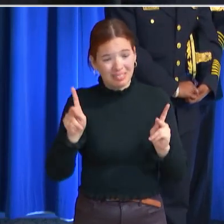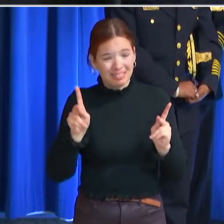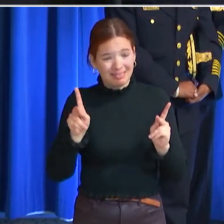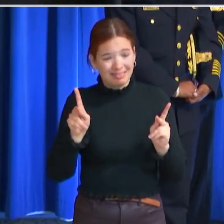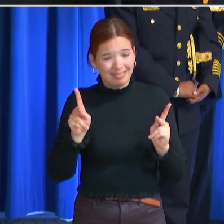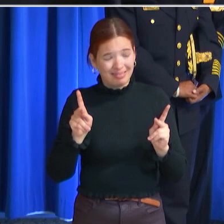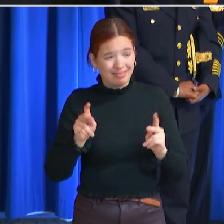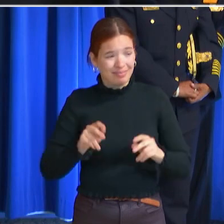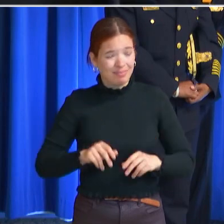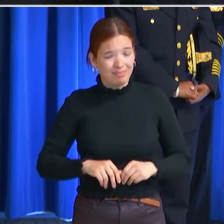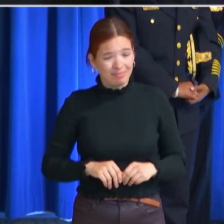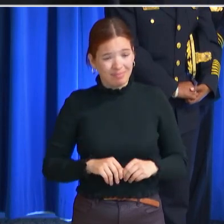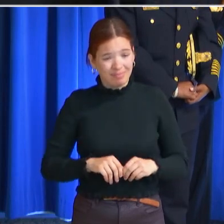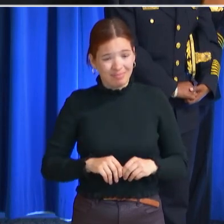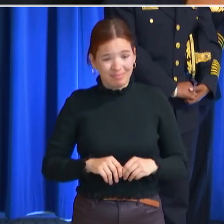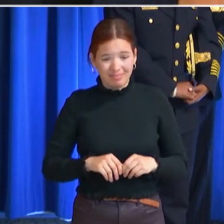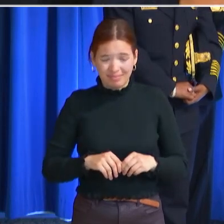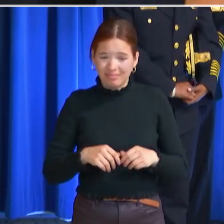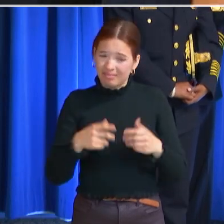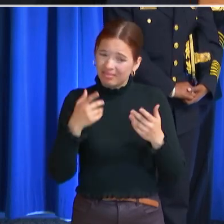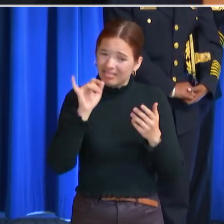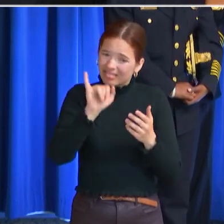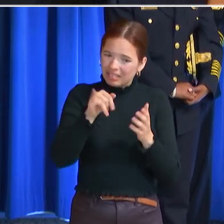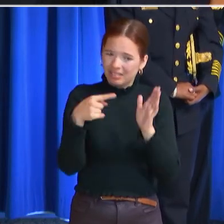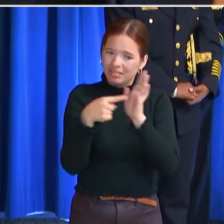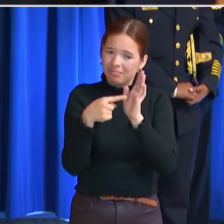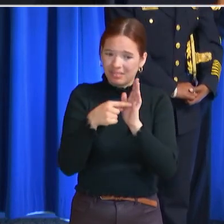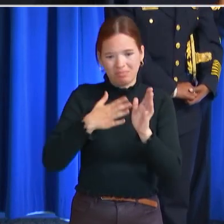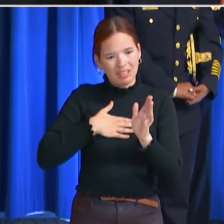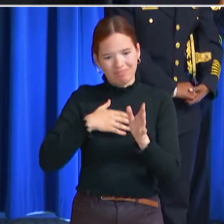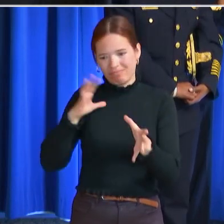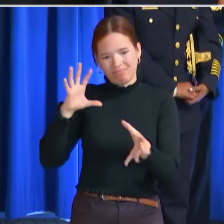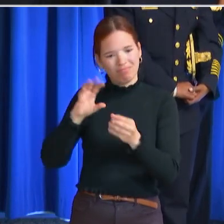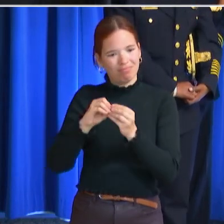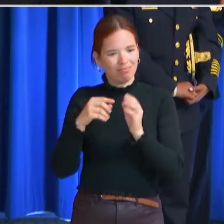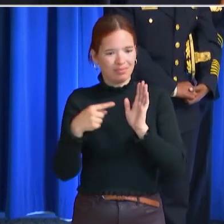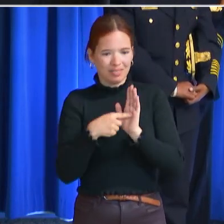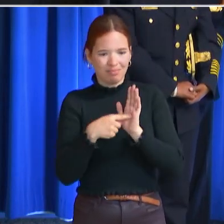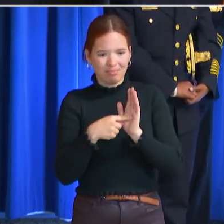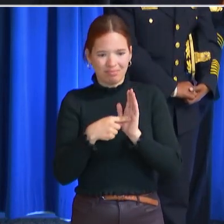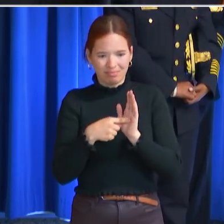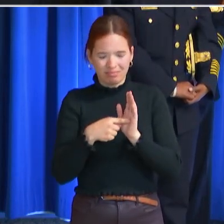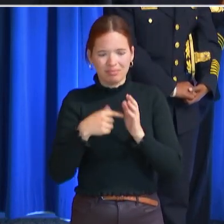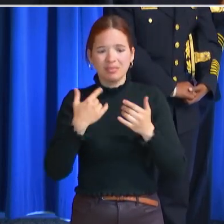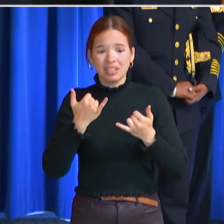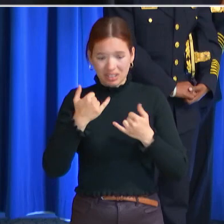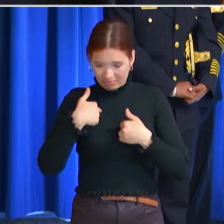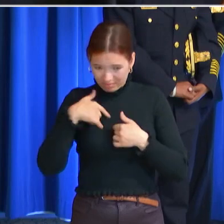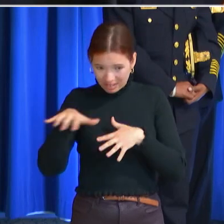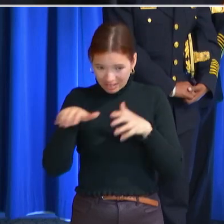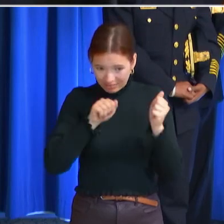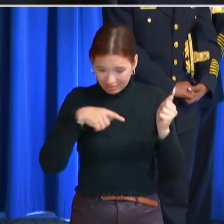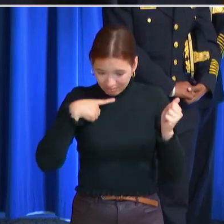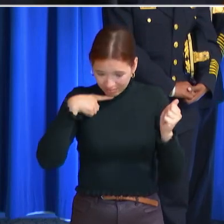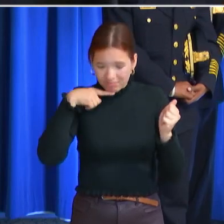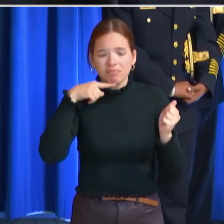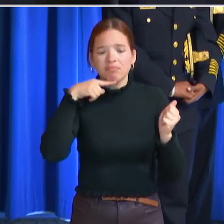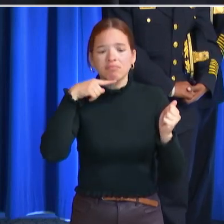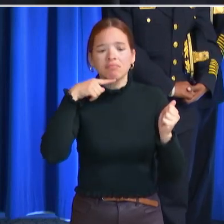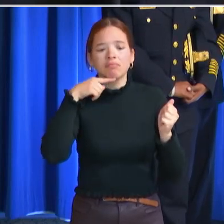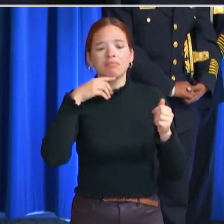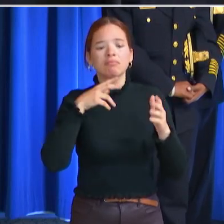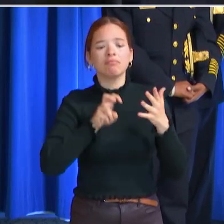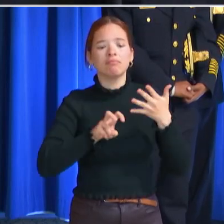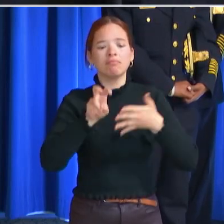And I think I've demonstrated that in my tenure. I'm able to leave out of here with my head high and my chest stuck out. You know